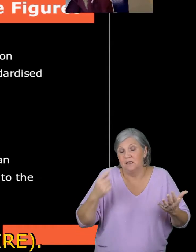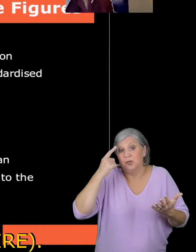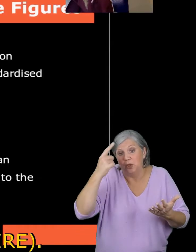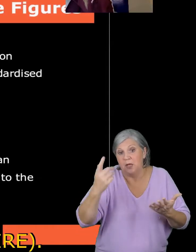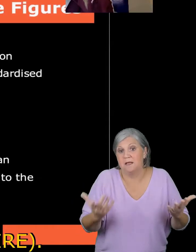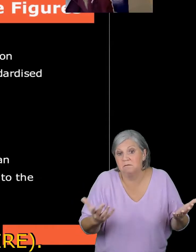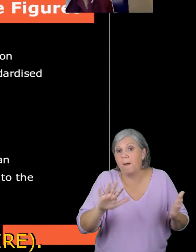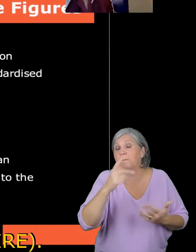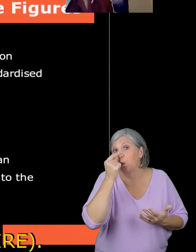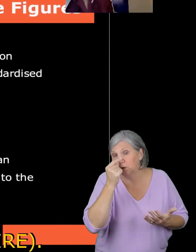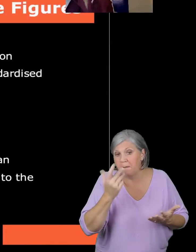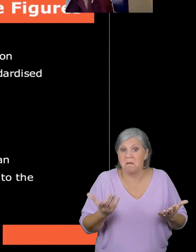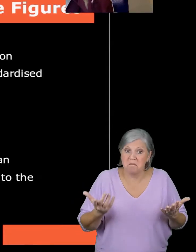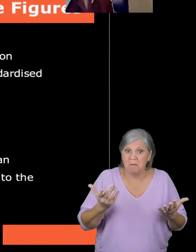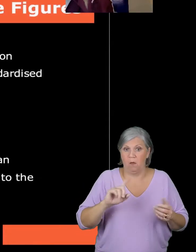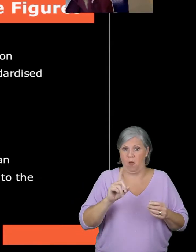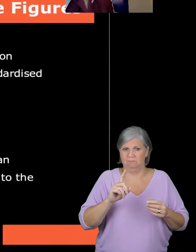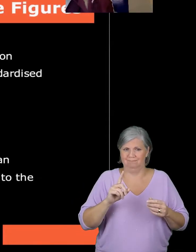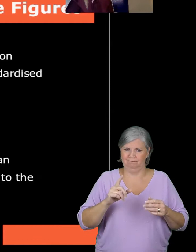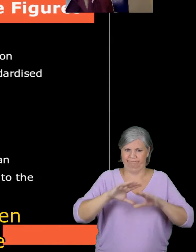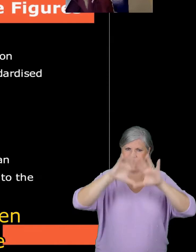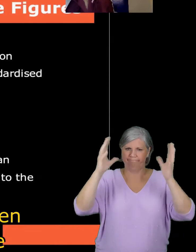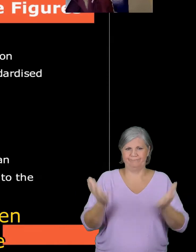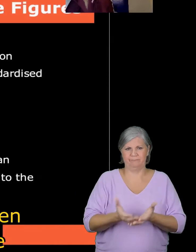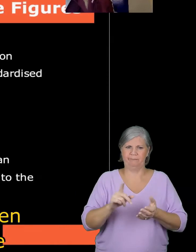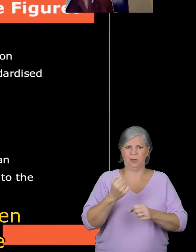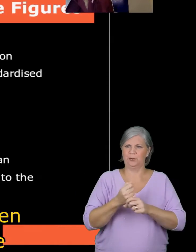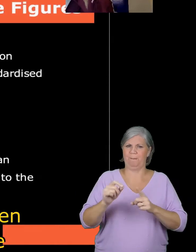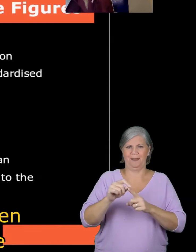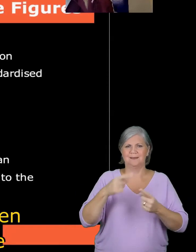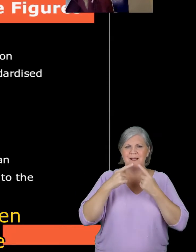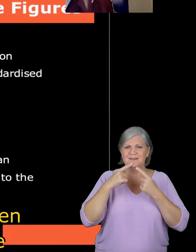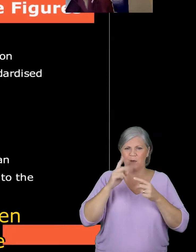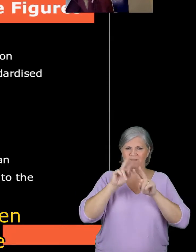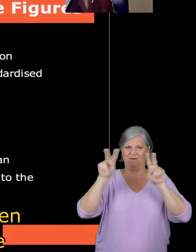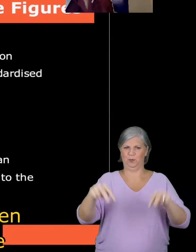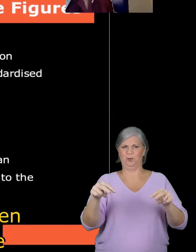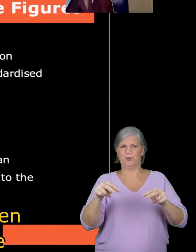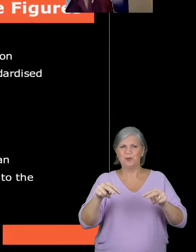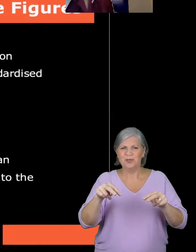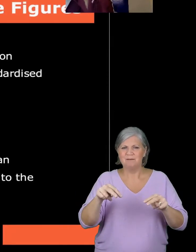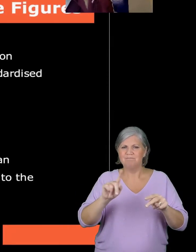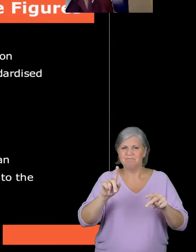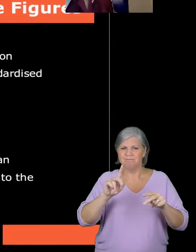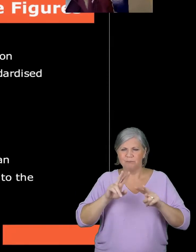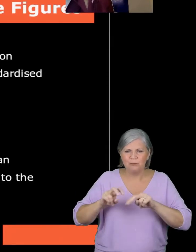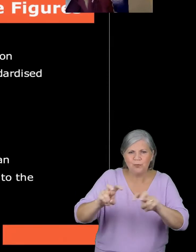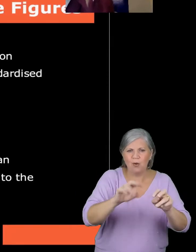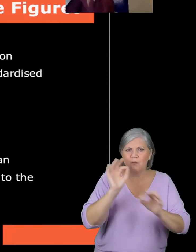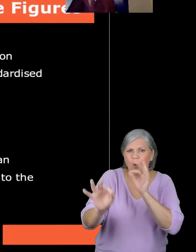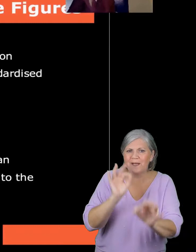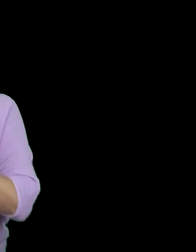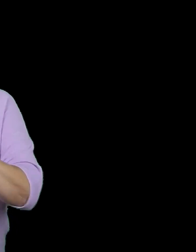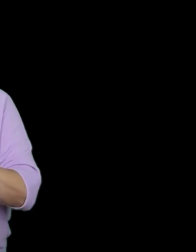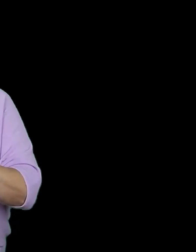Care Information Resource, SPIRE. This suggestion was taken and a request was made.